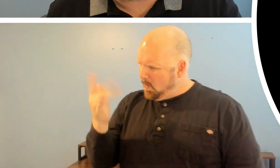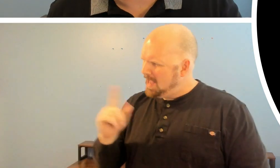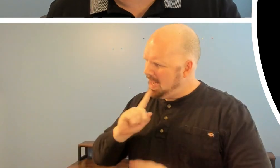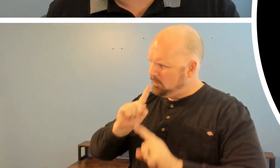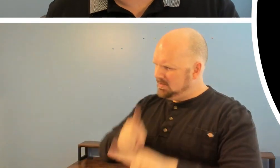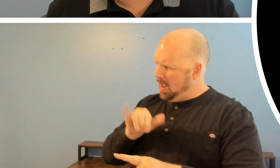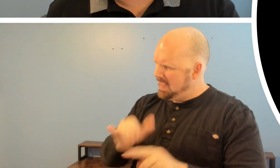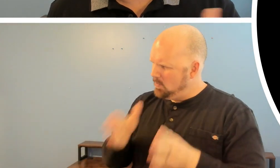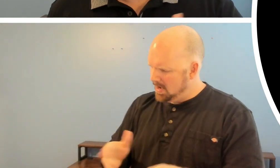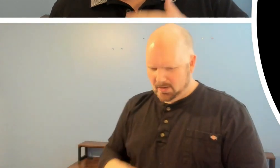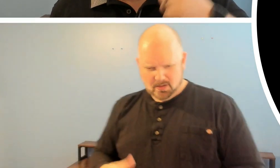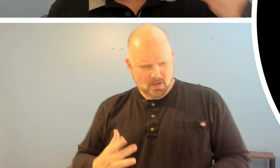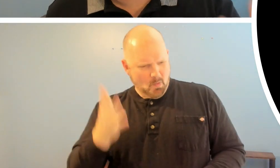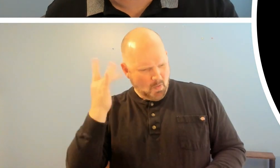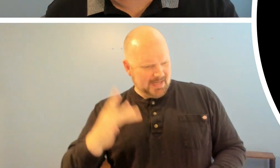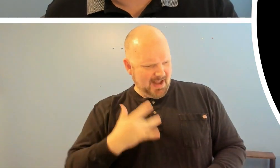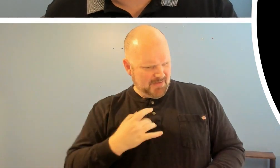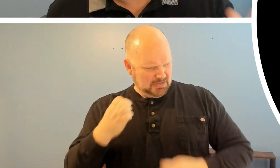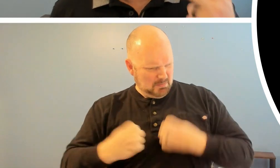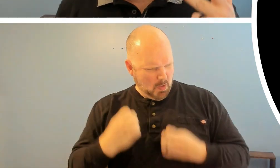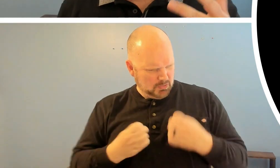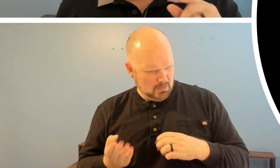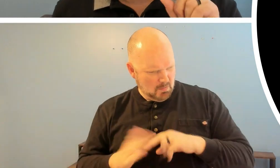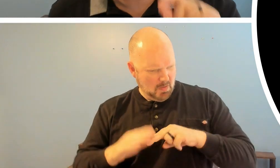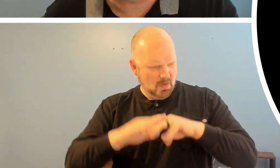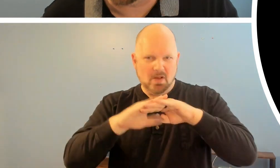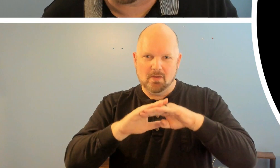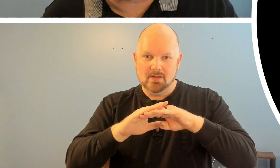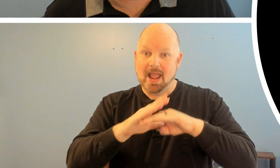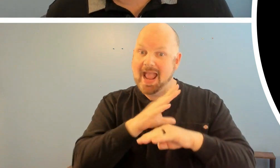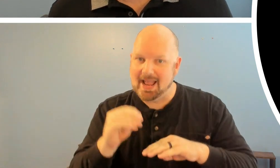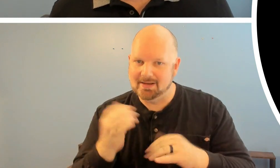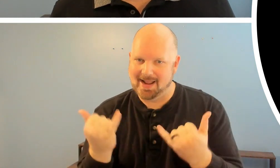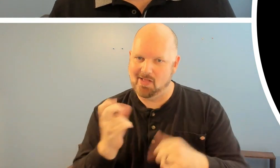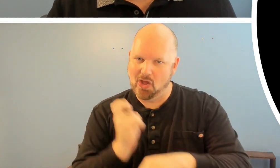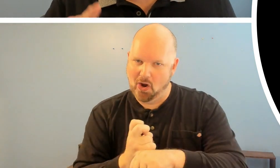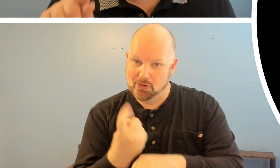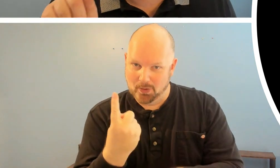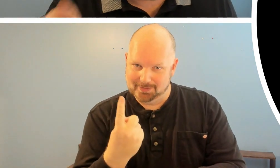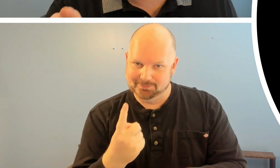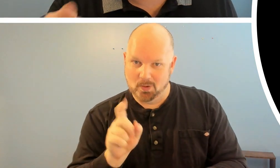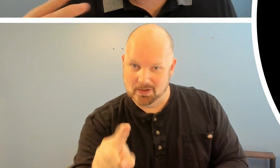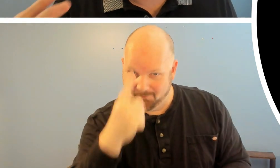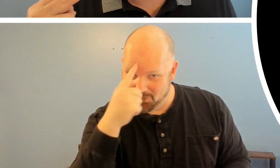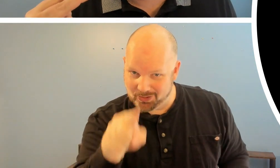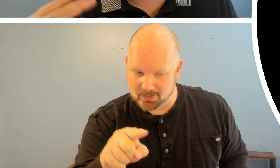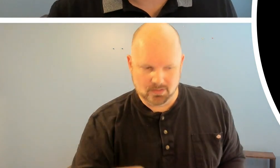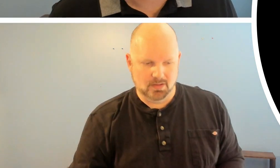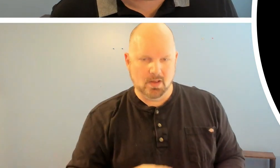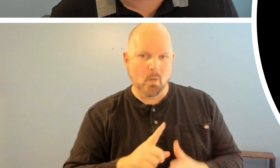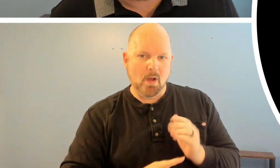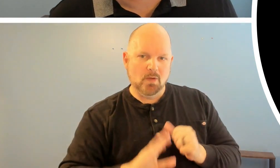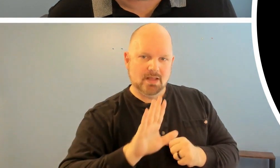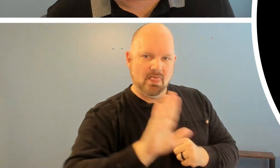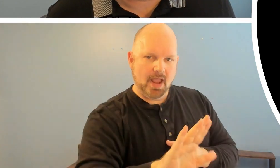my response the way it was? Why did I feel those things? And here's the tough one. What was their perception of